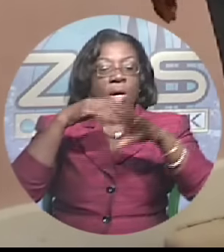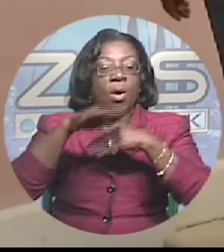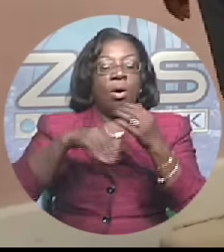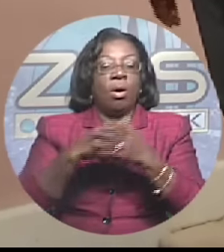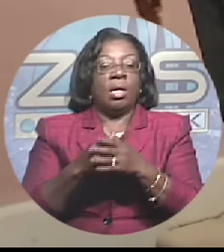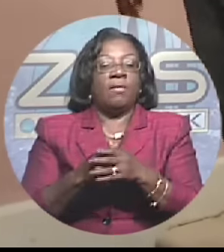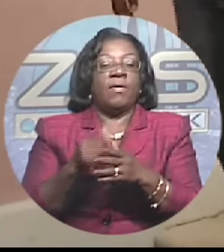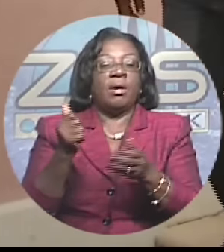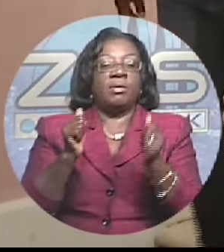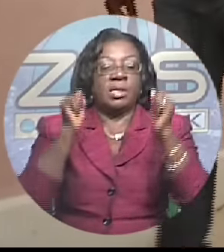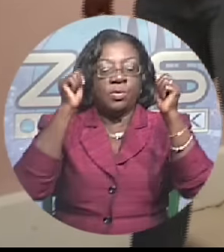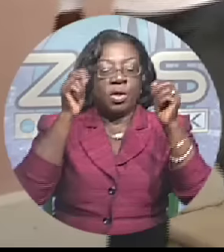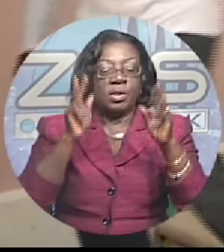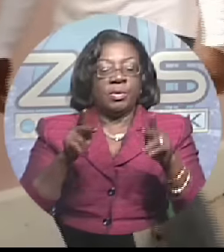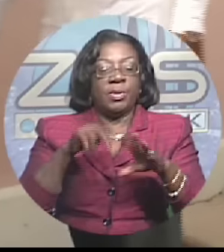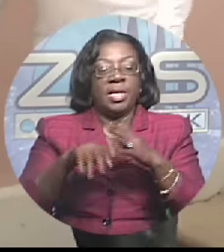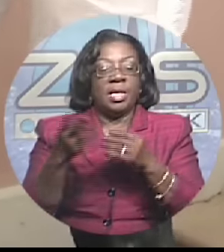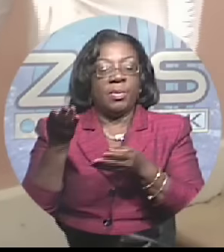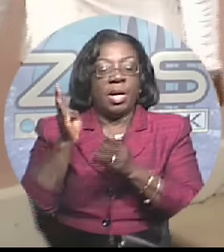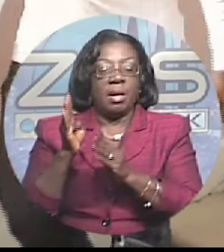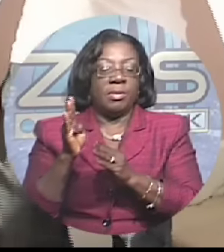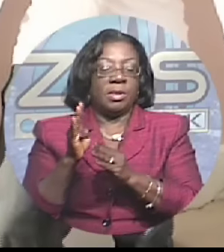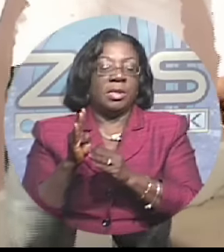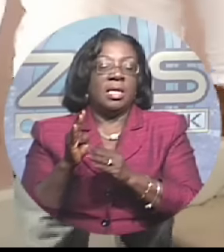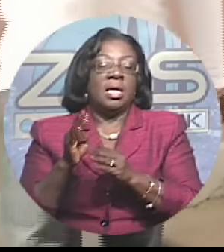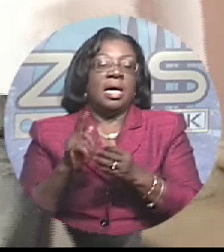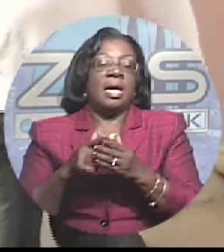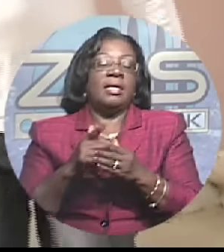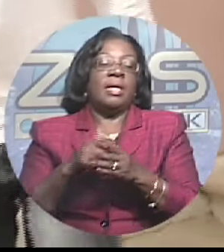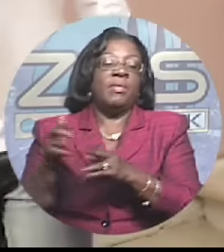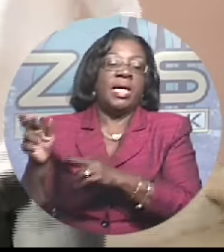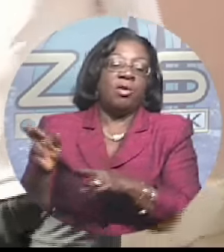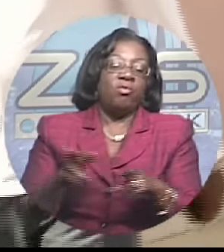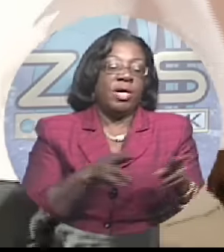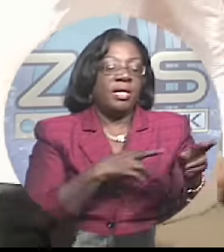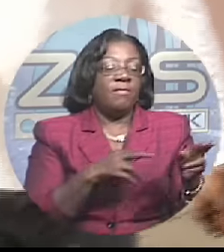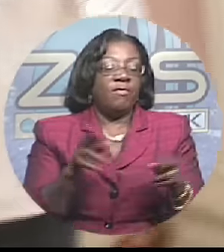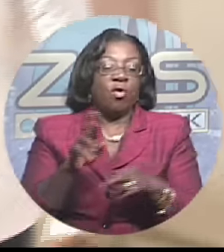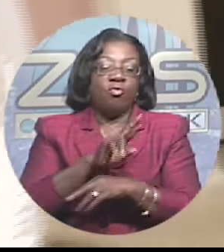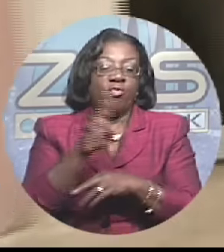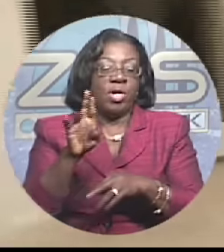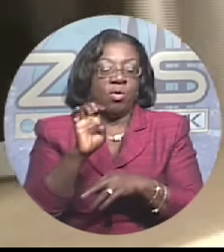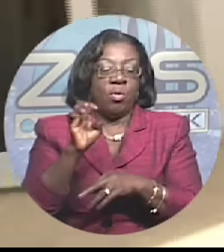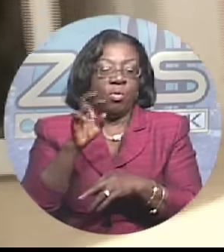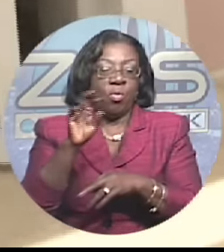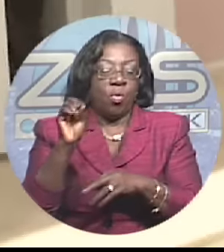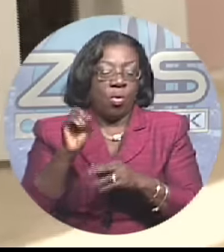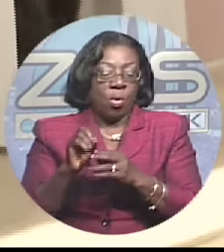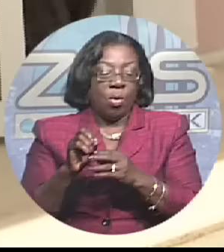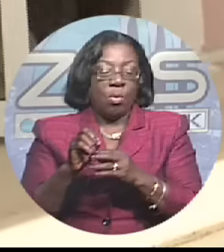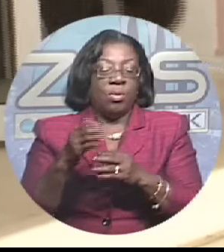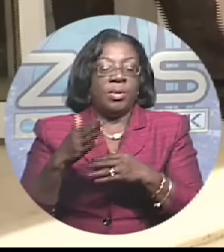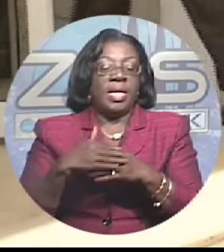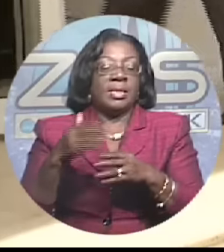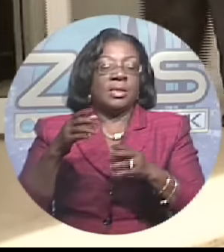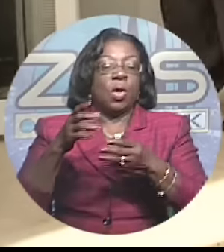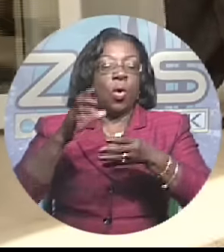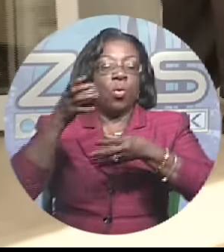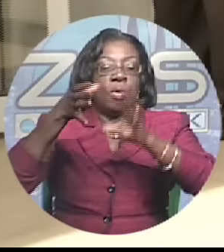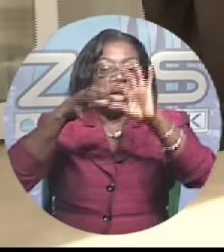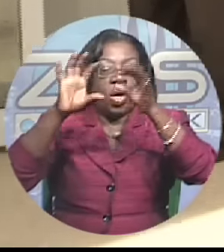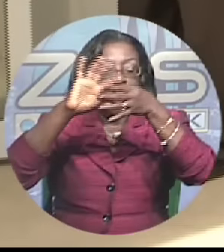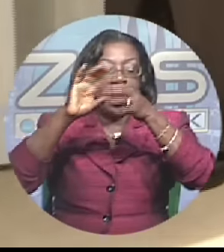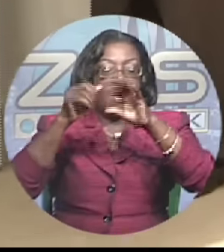in the Bahamas. And then we roll out that we're getting ready for Rio. We go into the next year, the Olympic year, really,